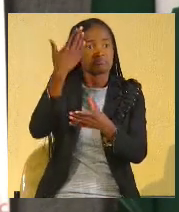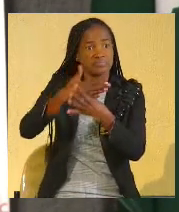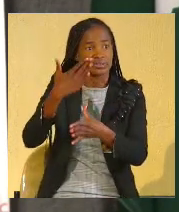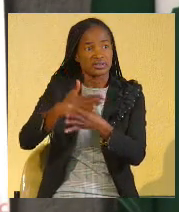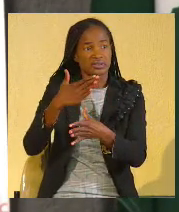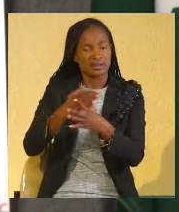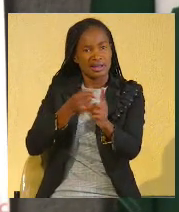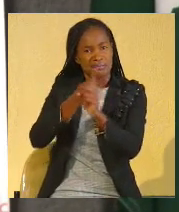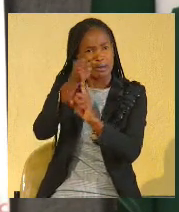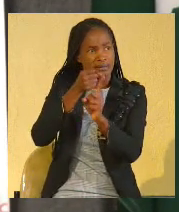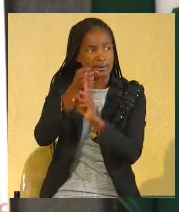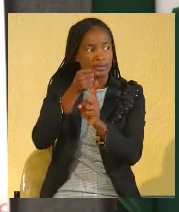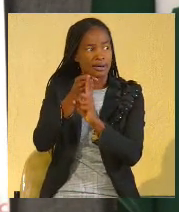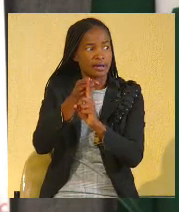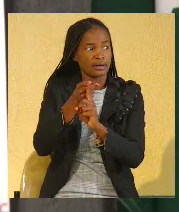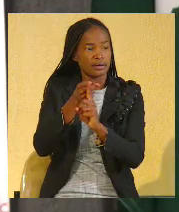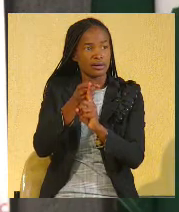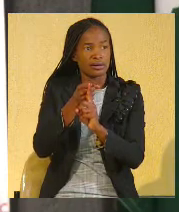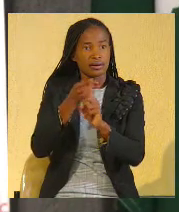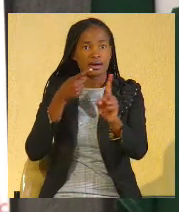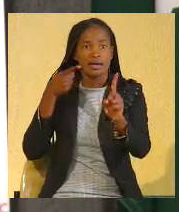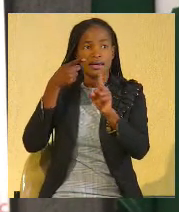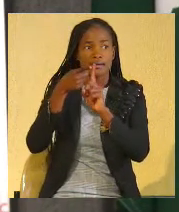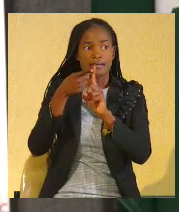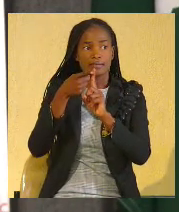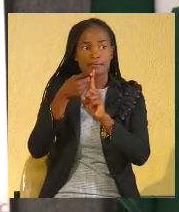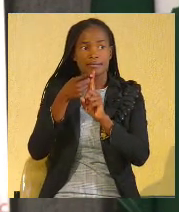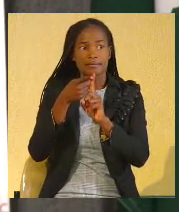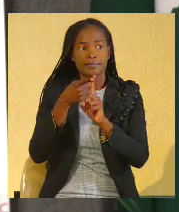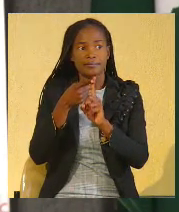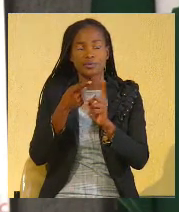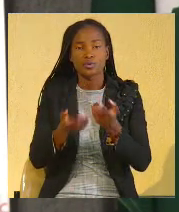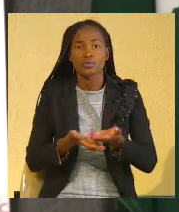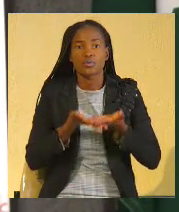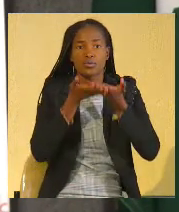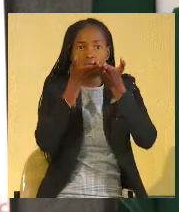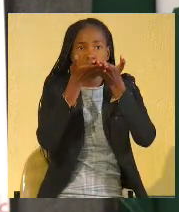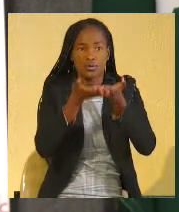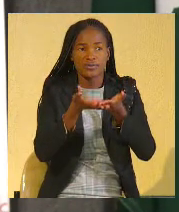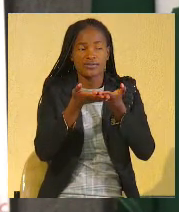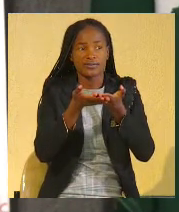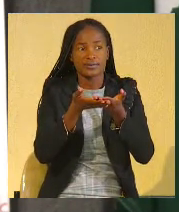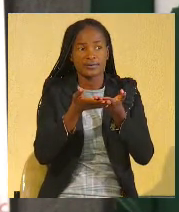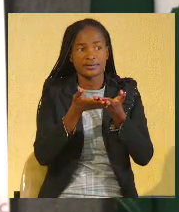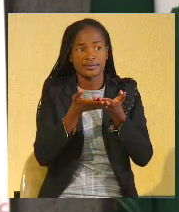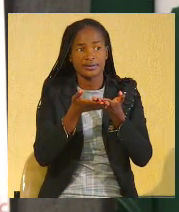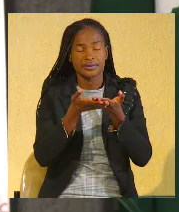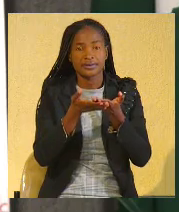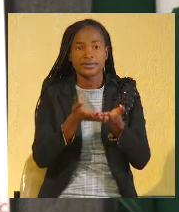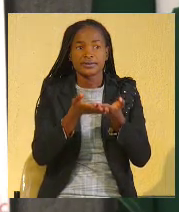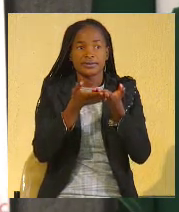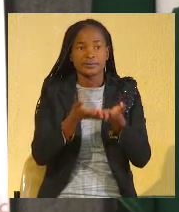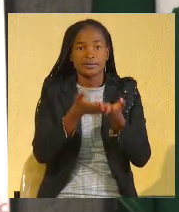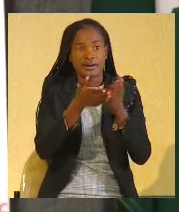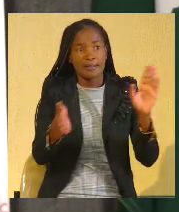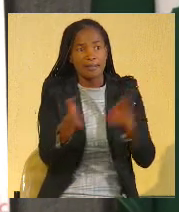are aimed at mitigating the impact of COVID-19 on the Namibian